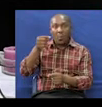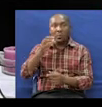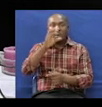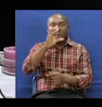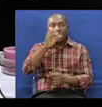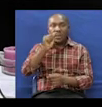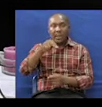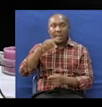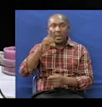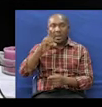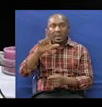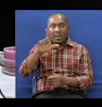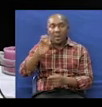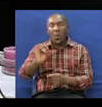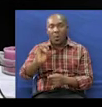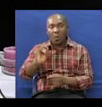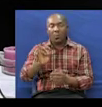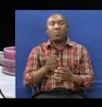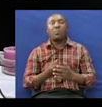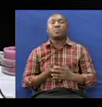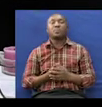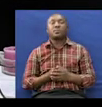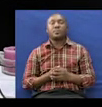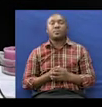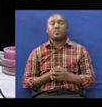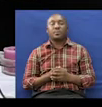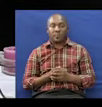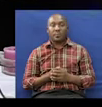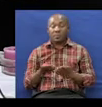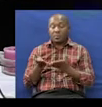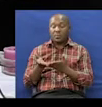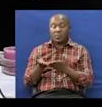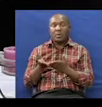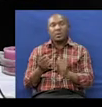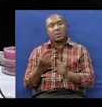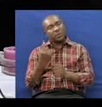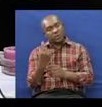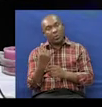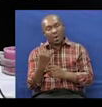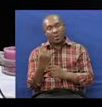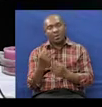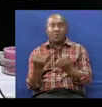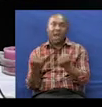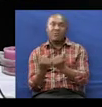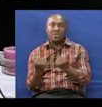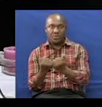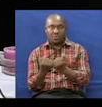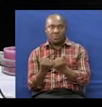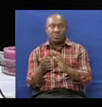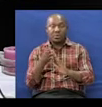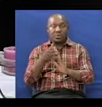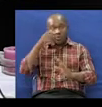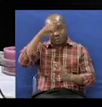example is candle. Candle is one example of artificial source of heat.